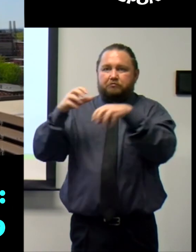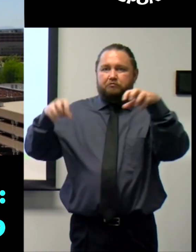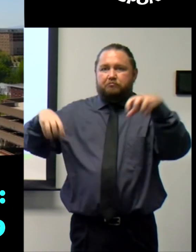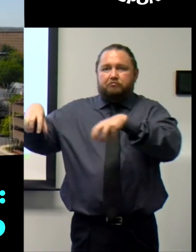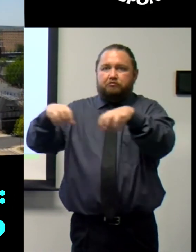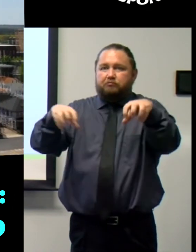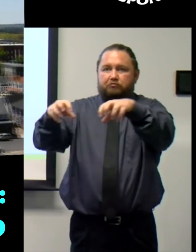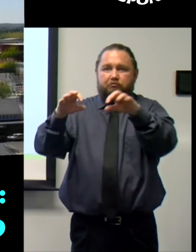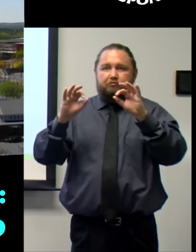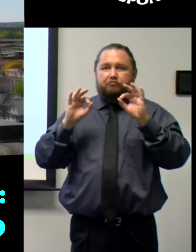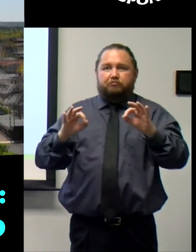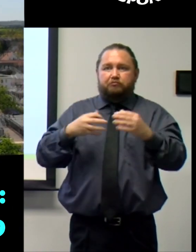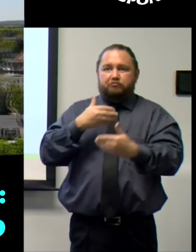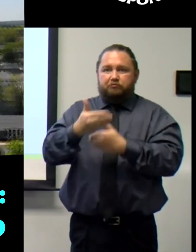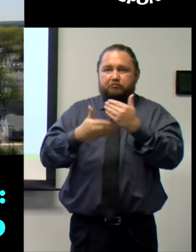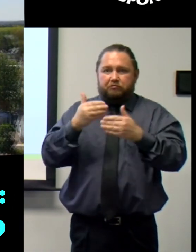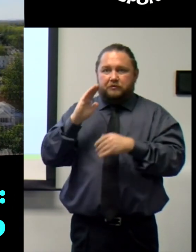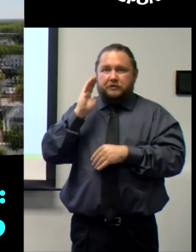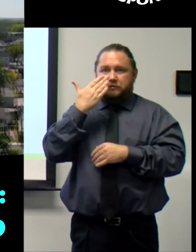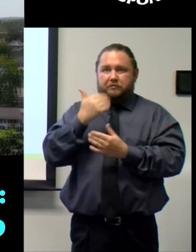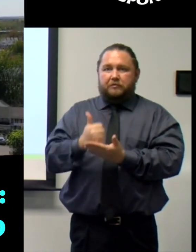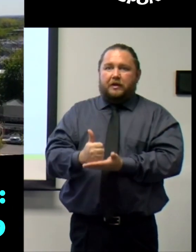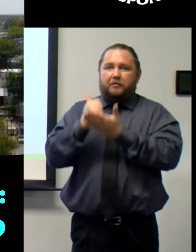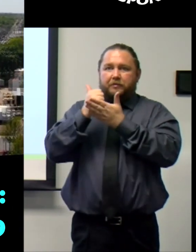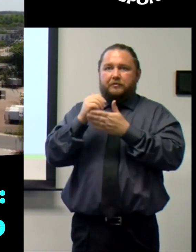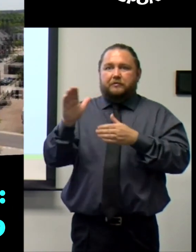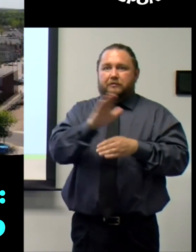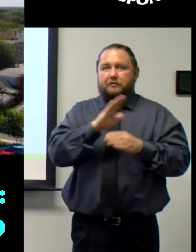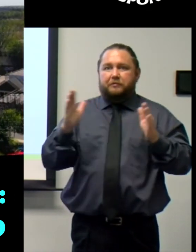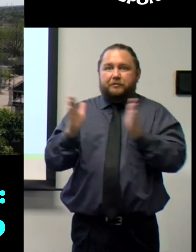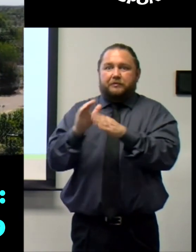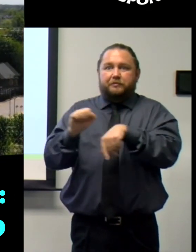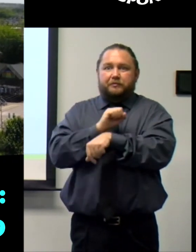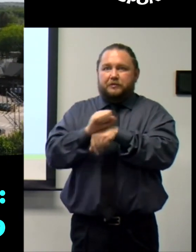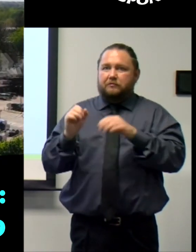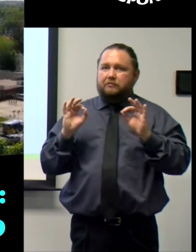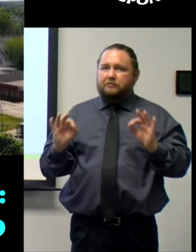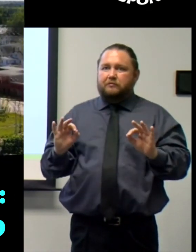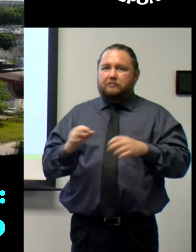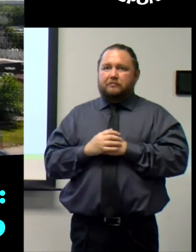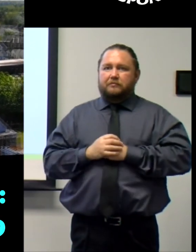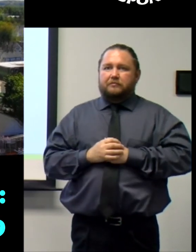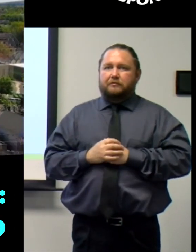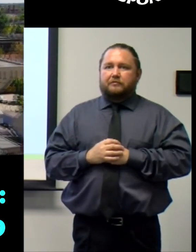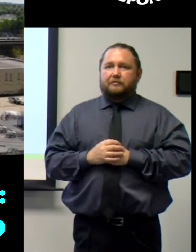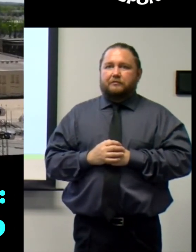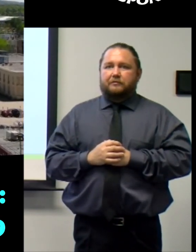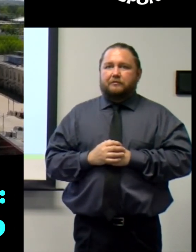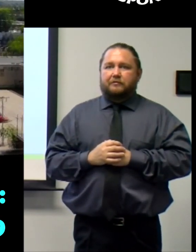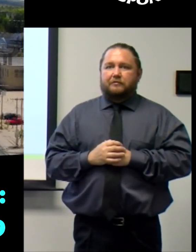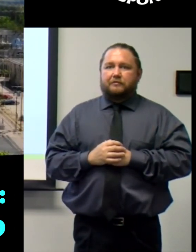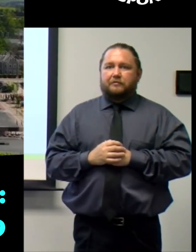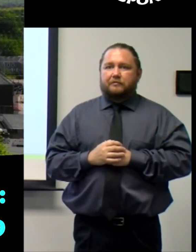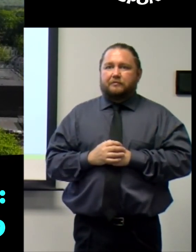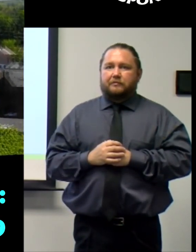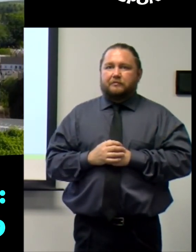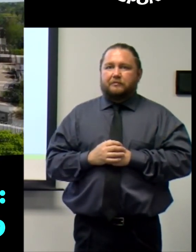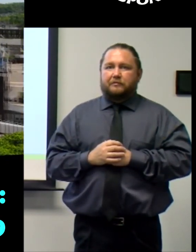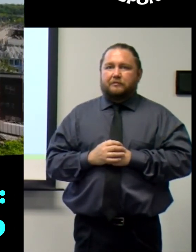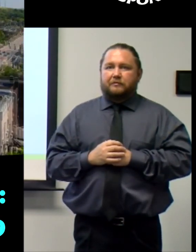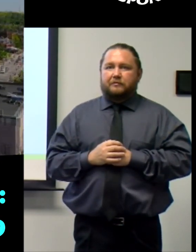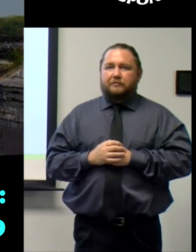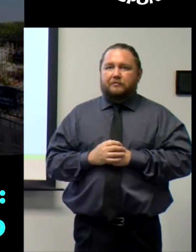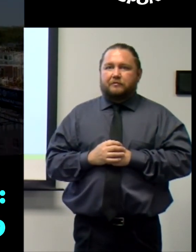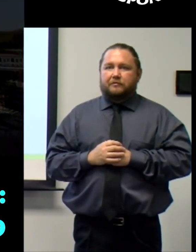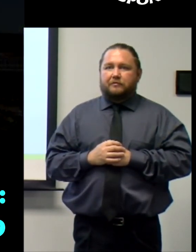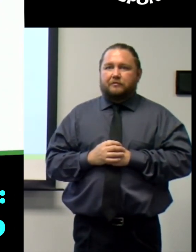lot. Also, people have commented that they like the feel of a narrower Main Street, a 2-lane